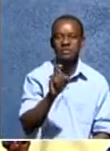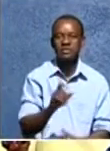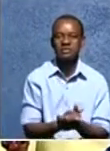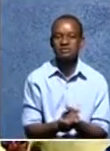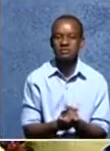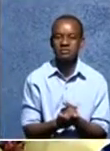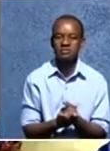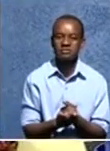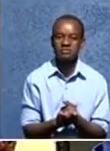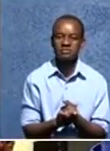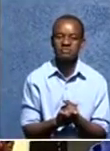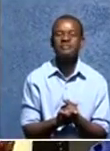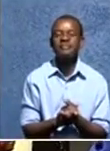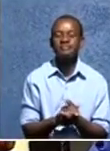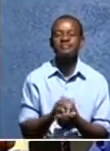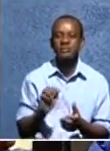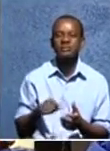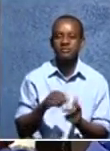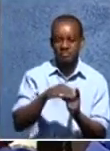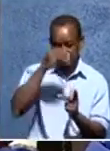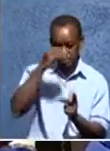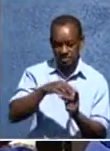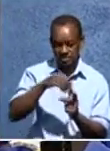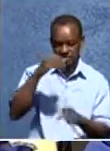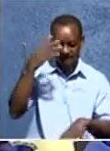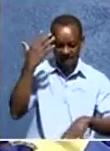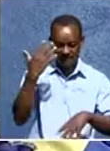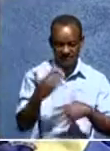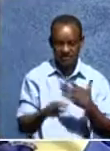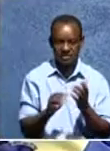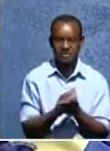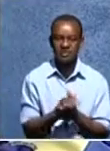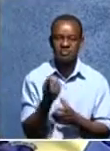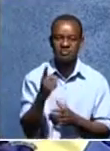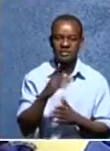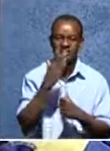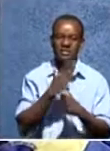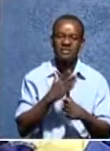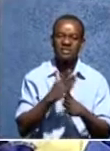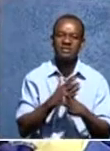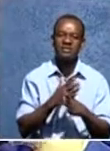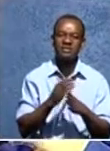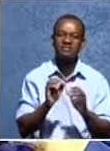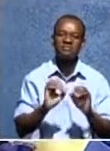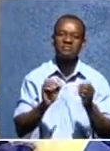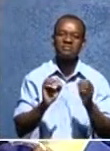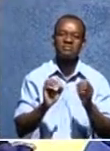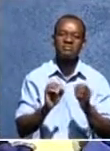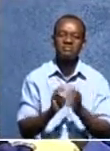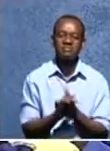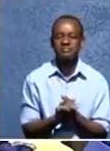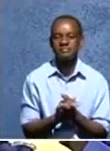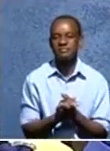definitely we don't want graduates lying around. There is a bit of a, I don't want to call it a conflict,